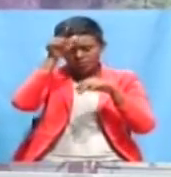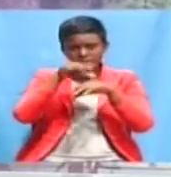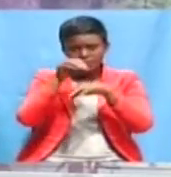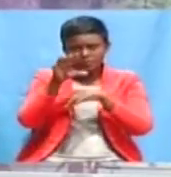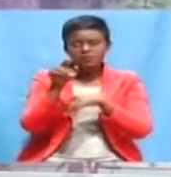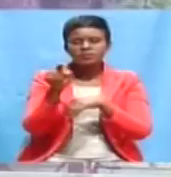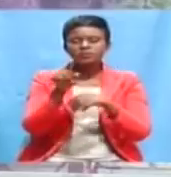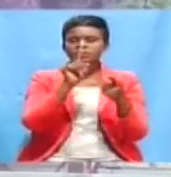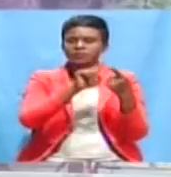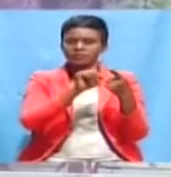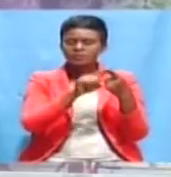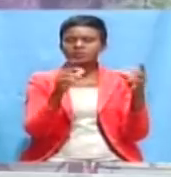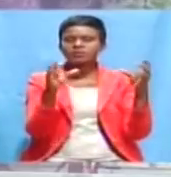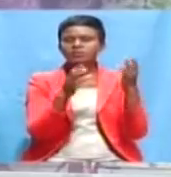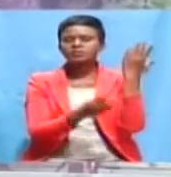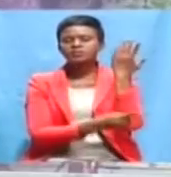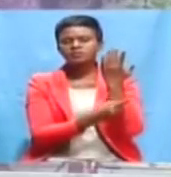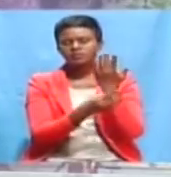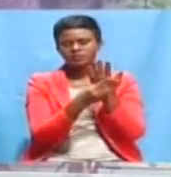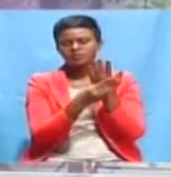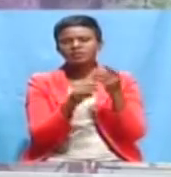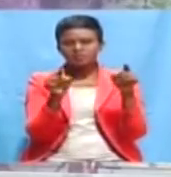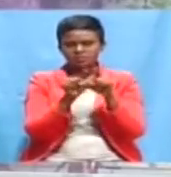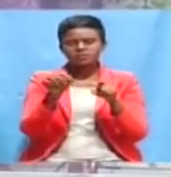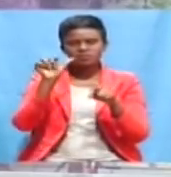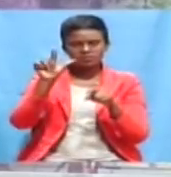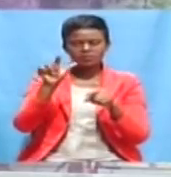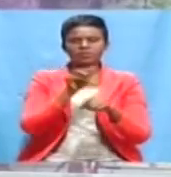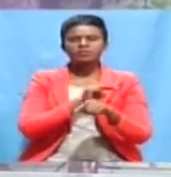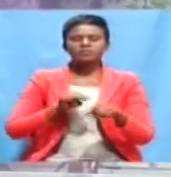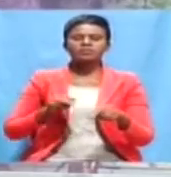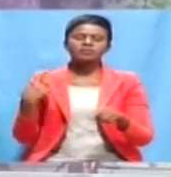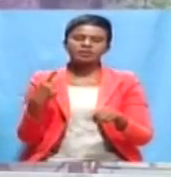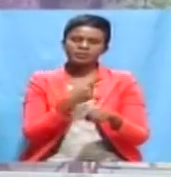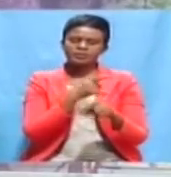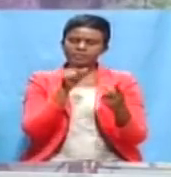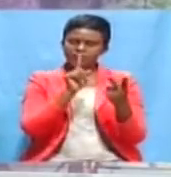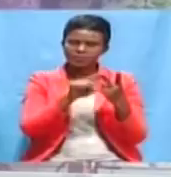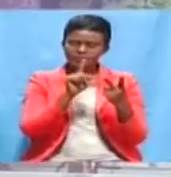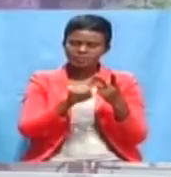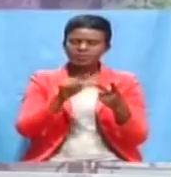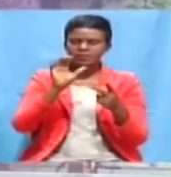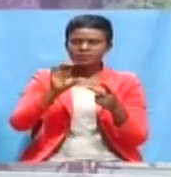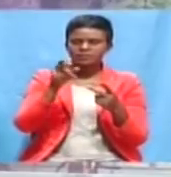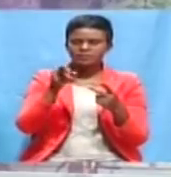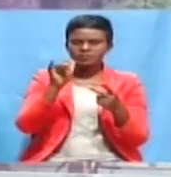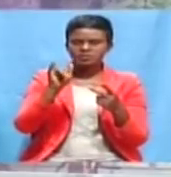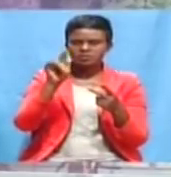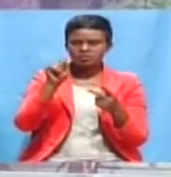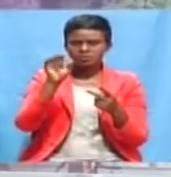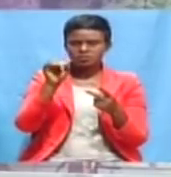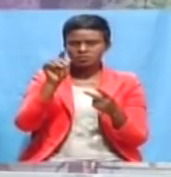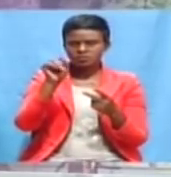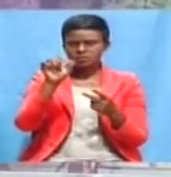Emerin Kabanshi of Community Development, who is also Wapula Member of Parliament, Ronald Chitotela of Housing and Infrastructure